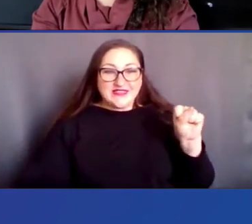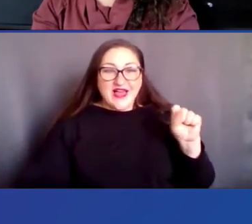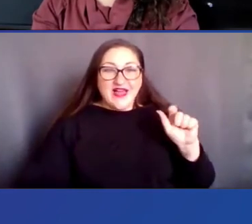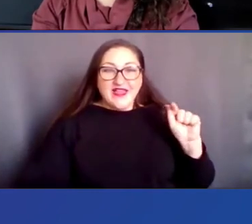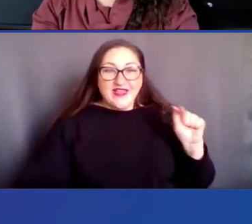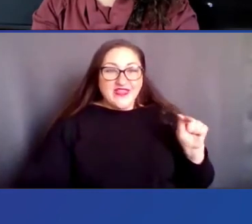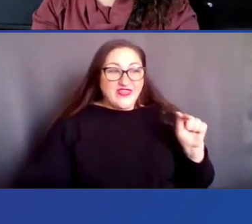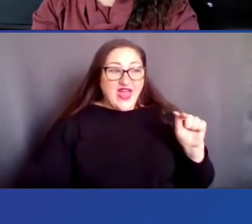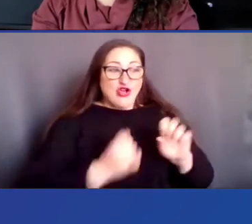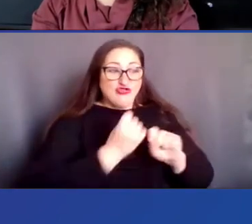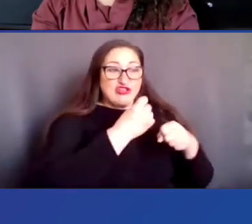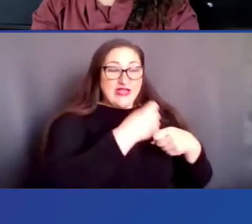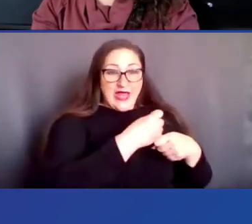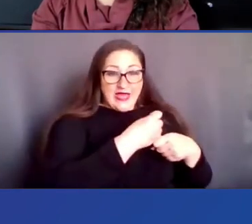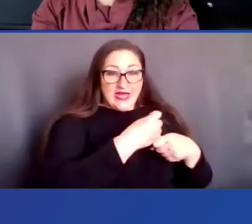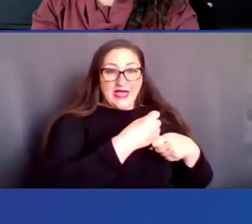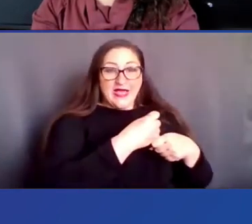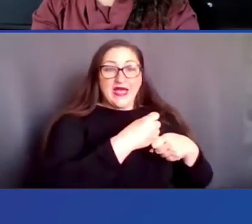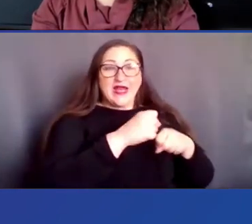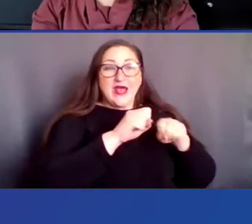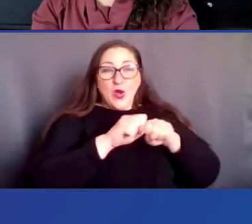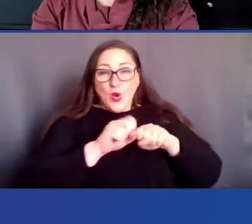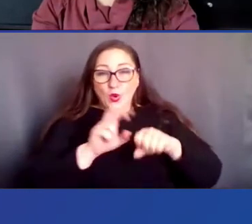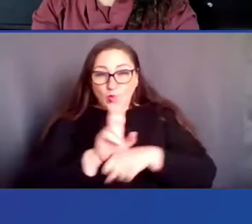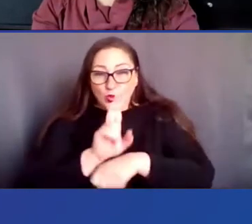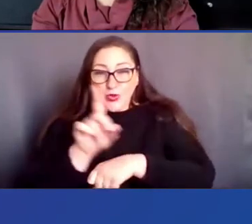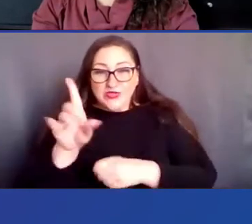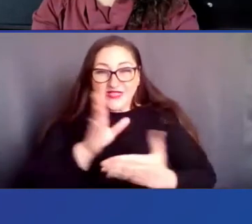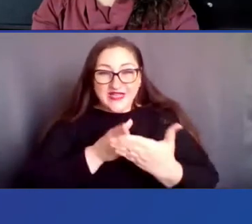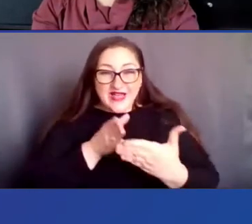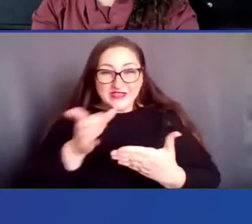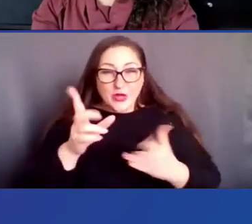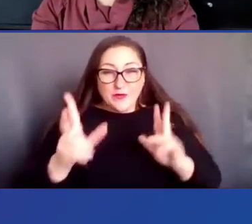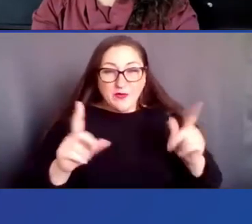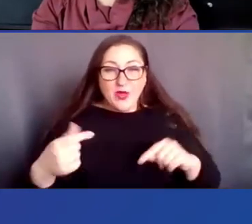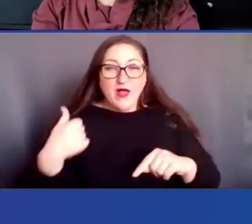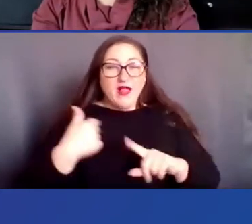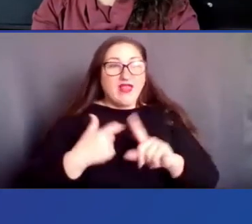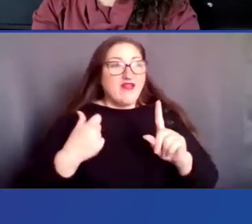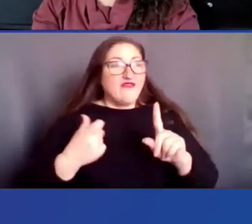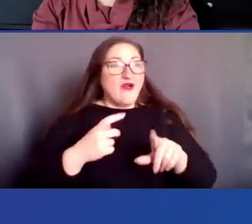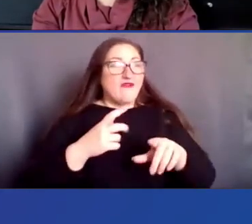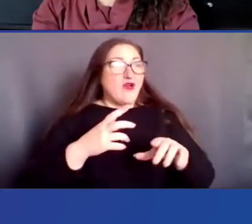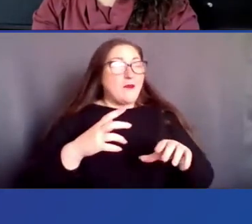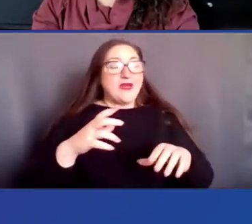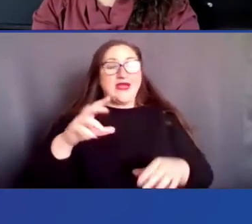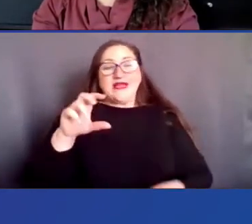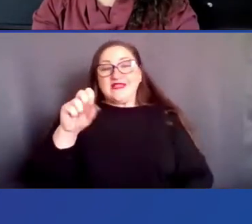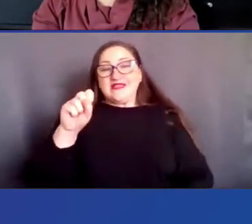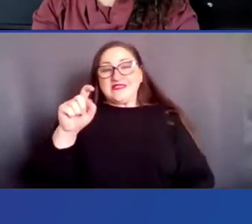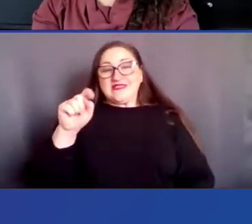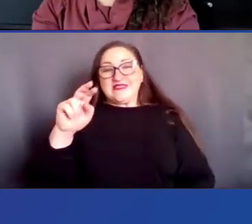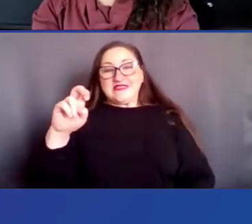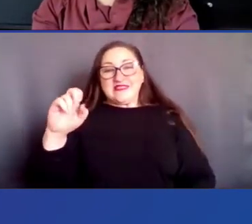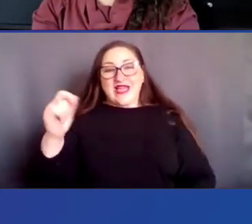people, from Standing Rock to Baltimore to Tijuana to Puerto